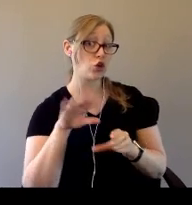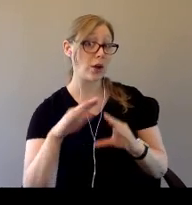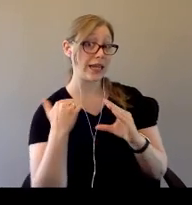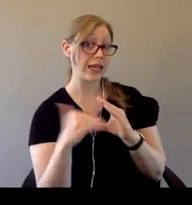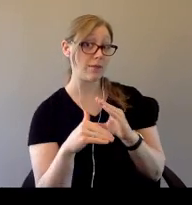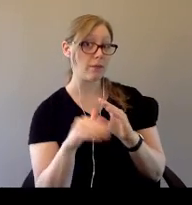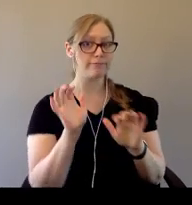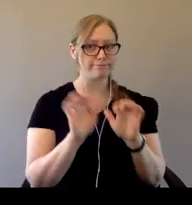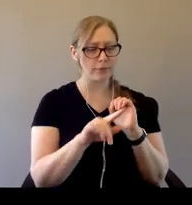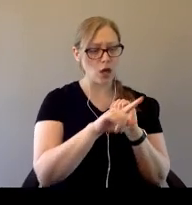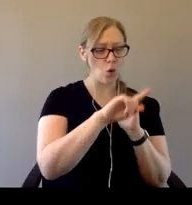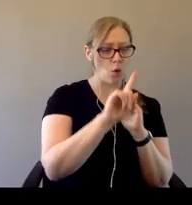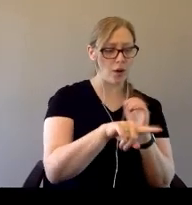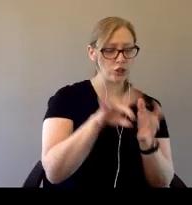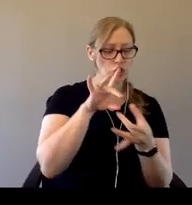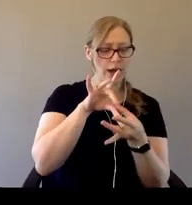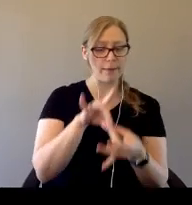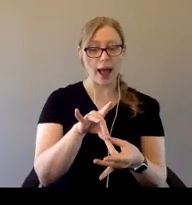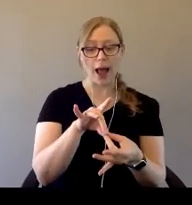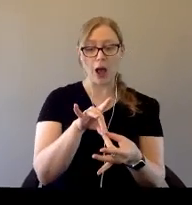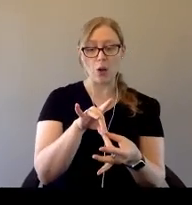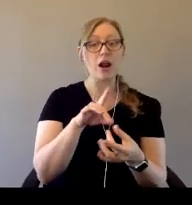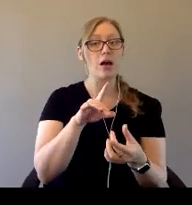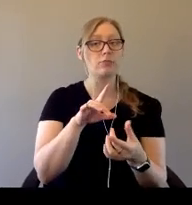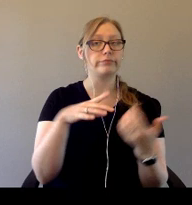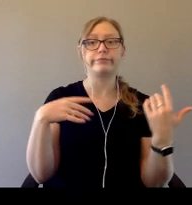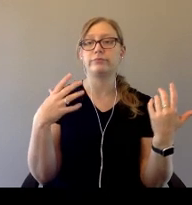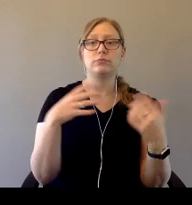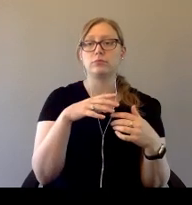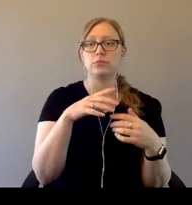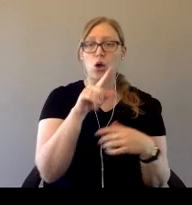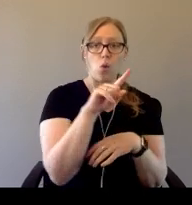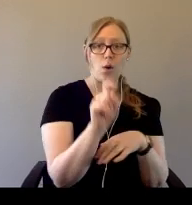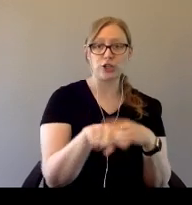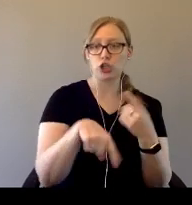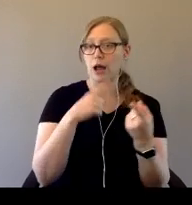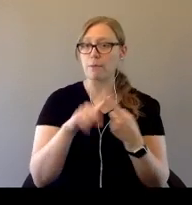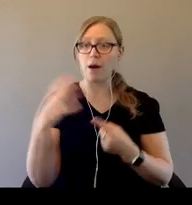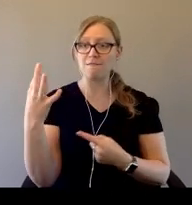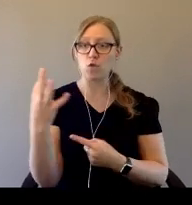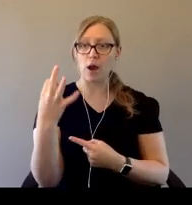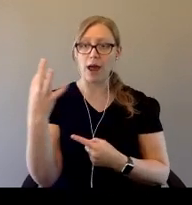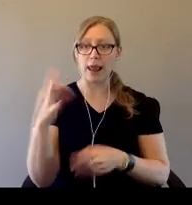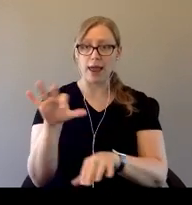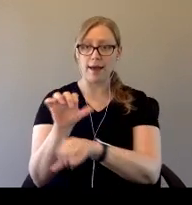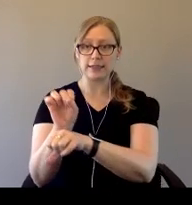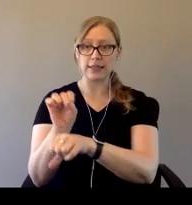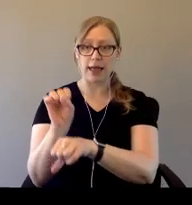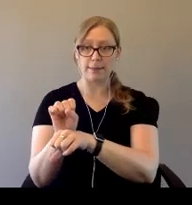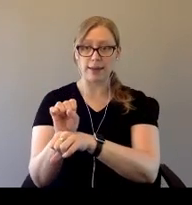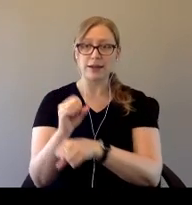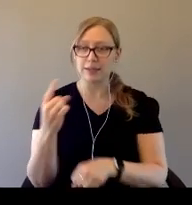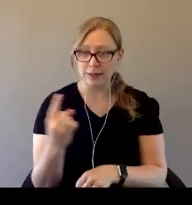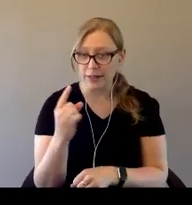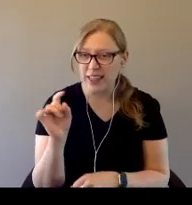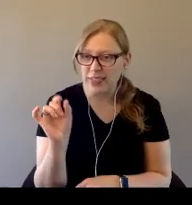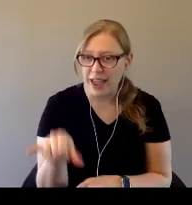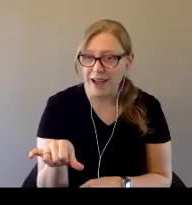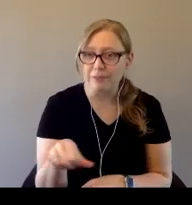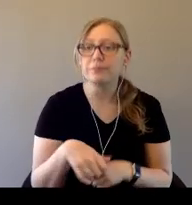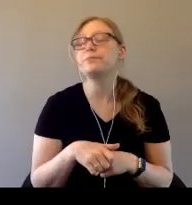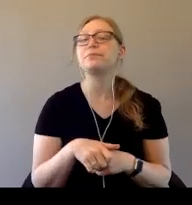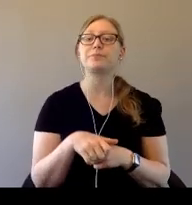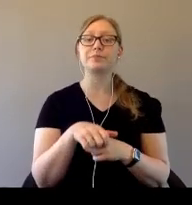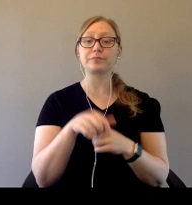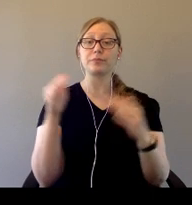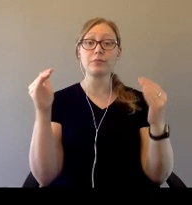your question, question about Friday's assignment, something like that. Okay.